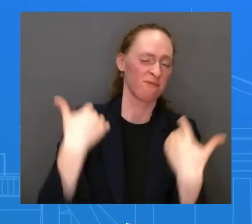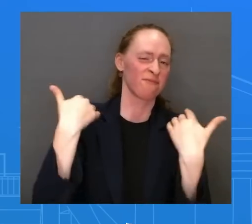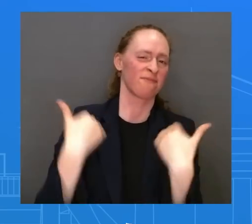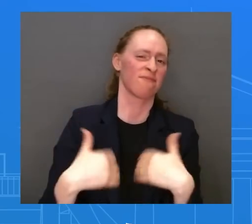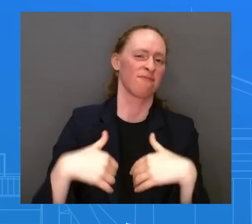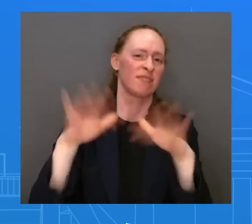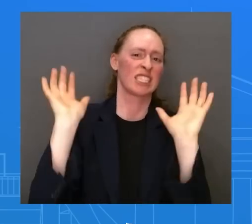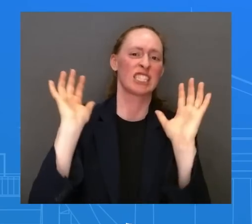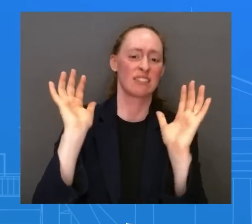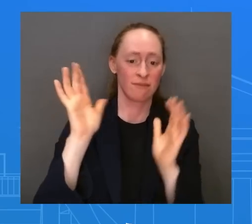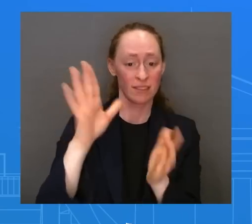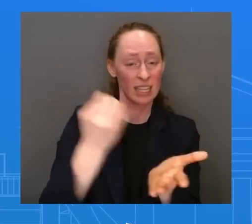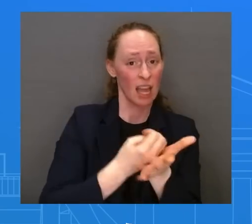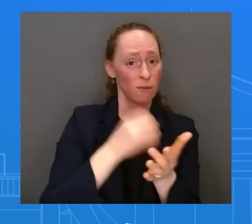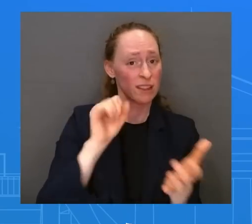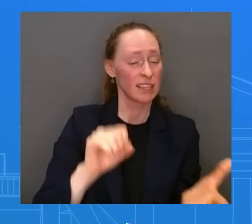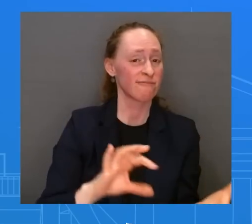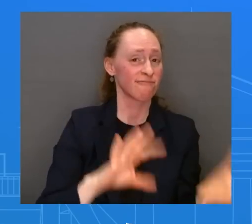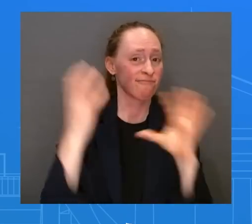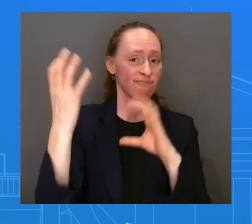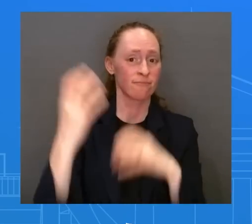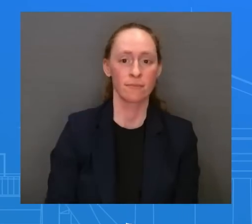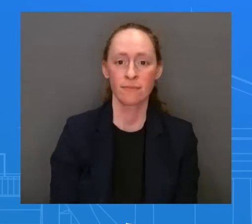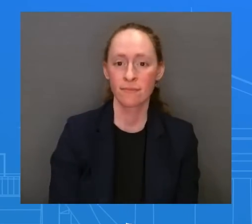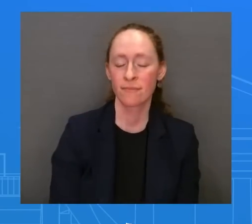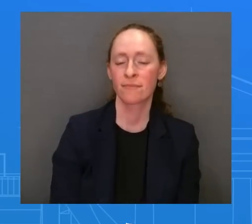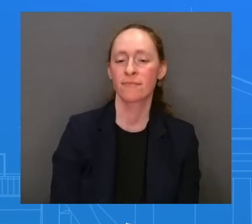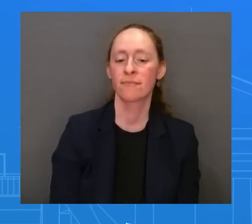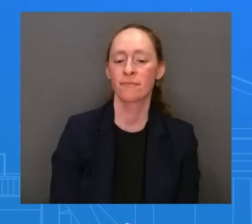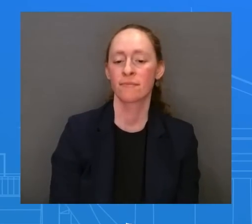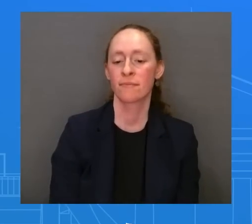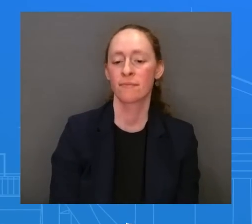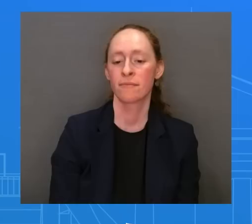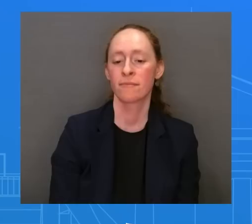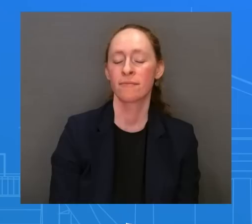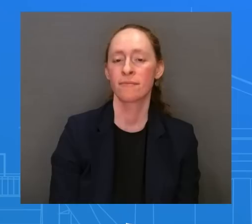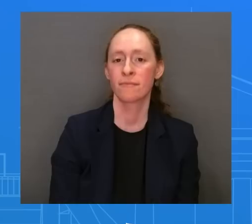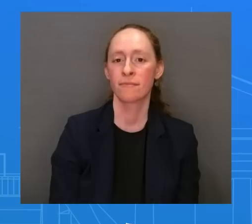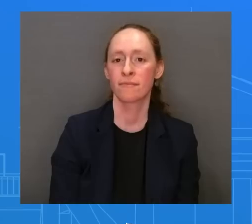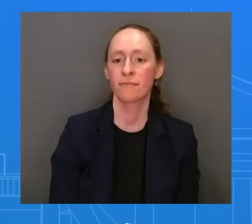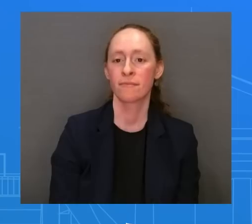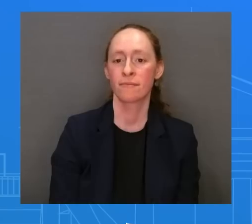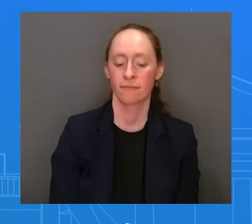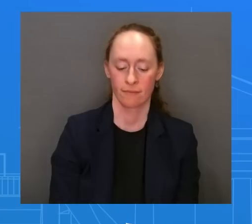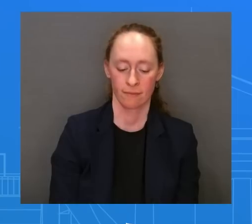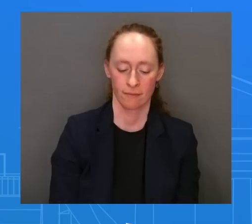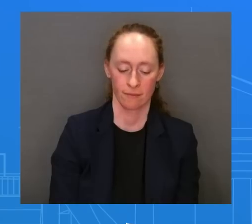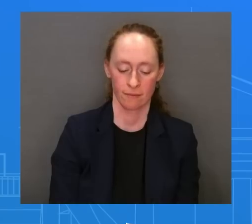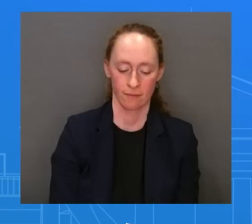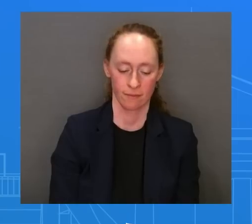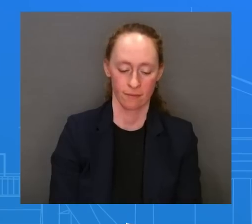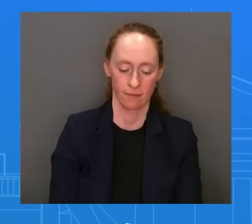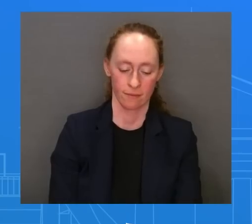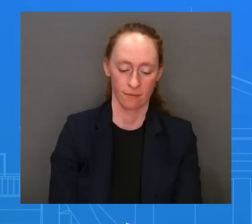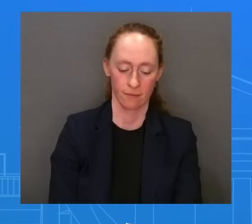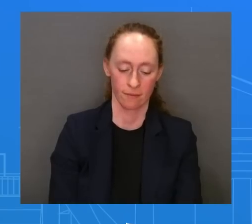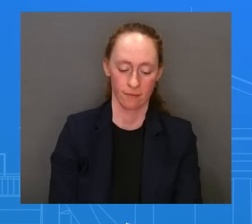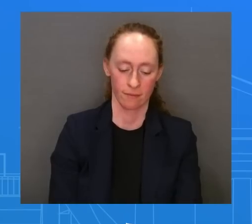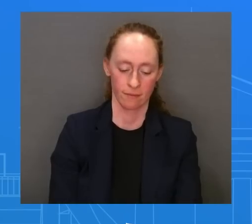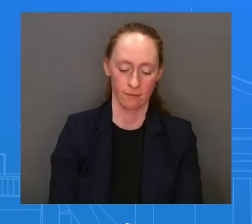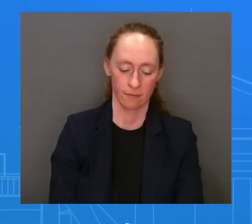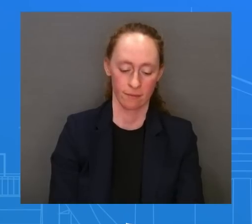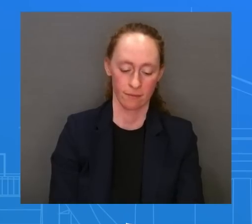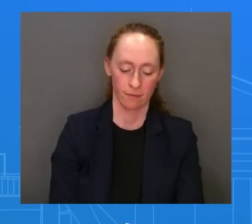last question yeah John the attacking personally Alexa mosque I mean this is a holy time for all